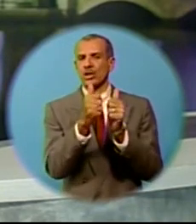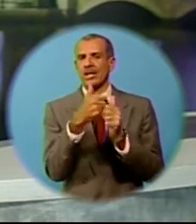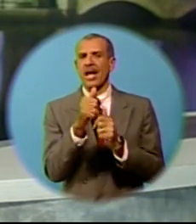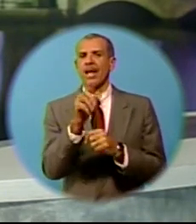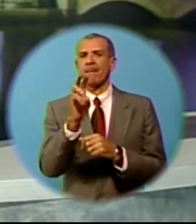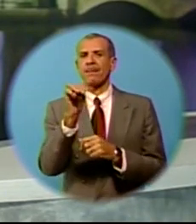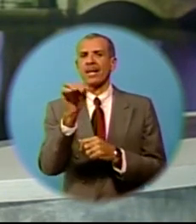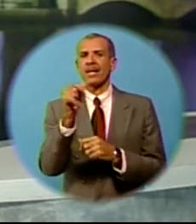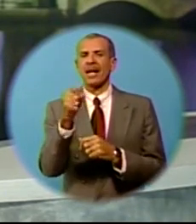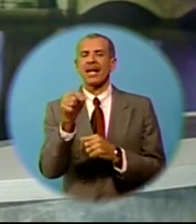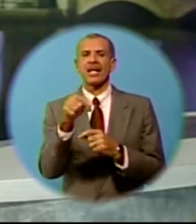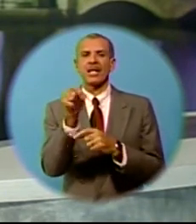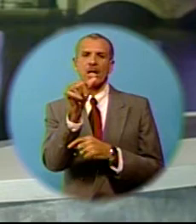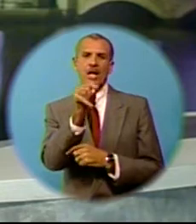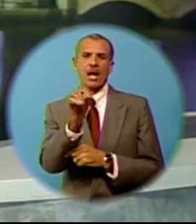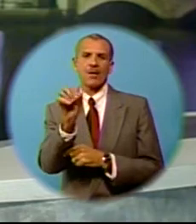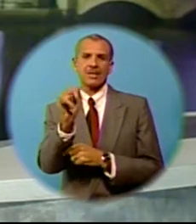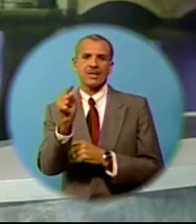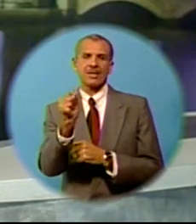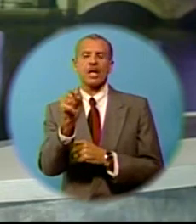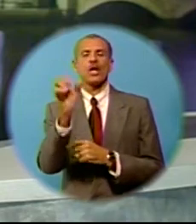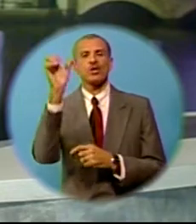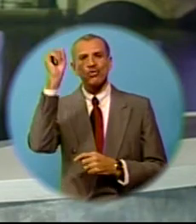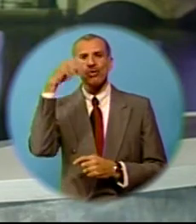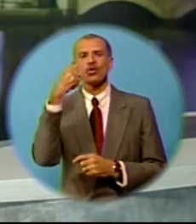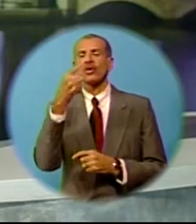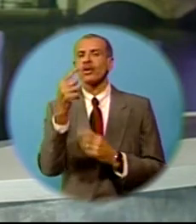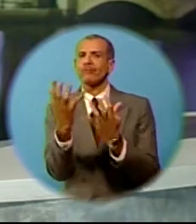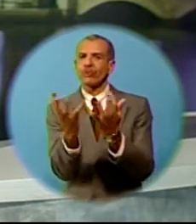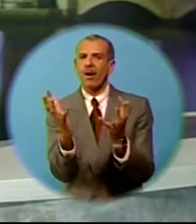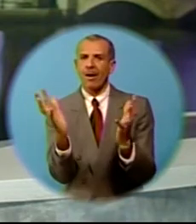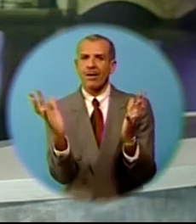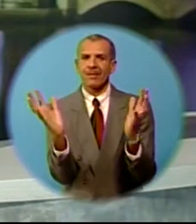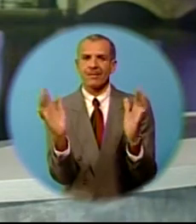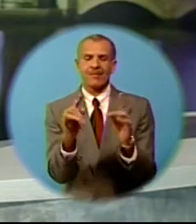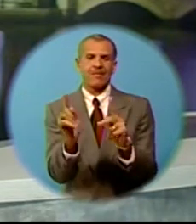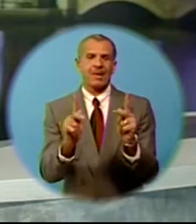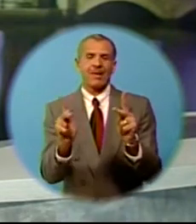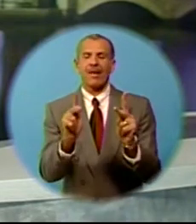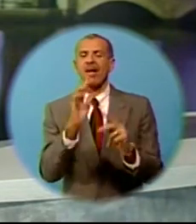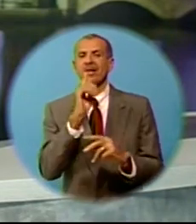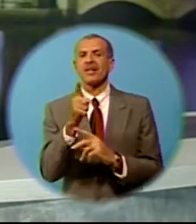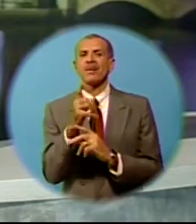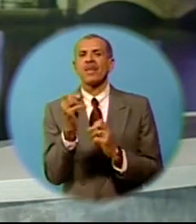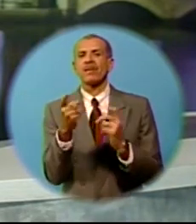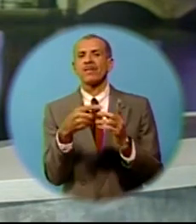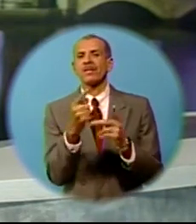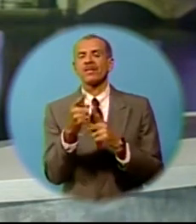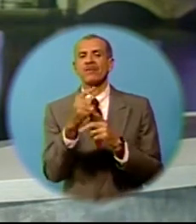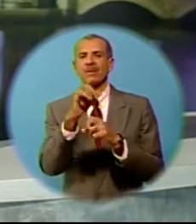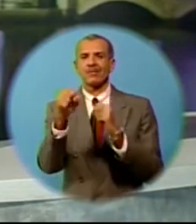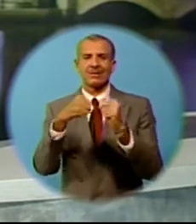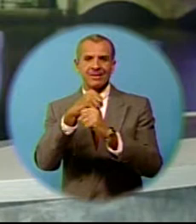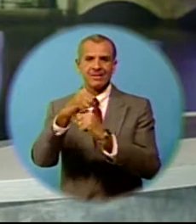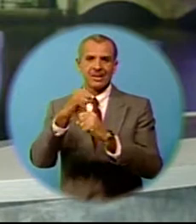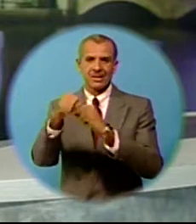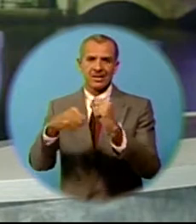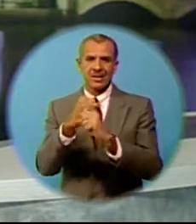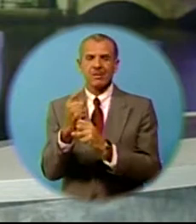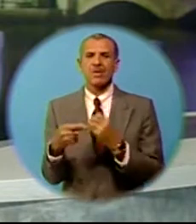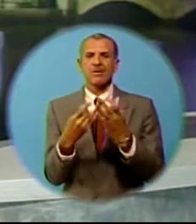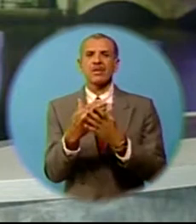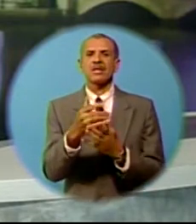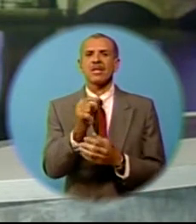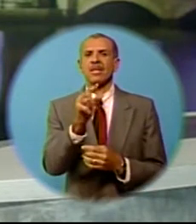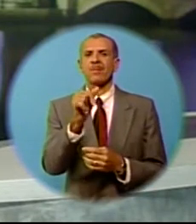Main Guard at the Garrison. Mr. Stewart told his audience there have been many strands over hundreds of years that have produced the